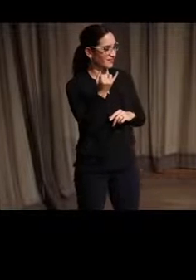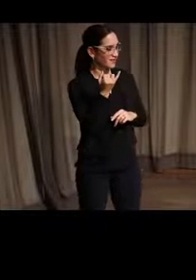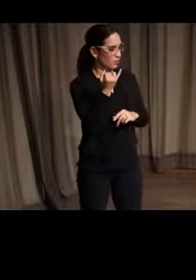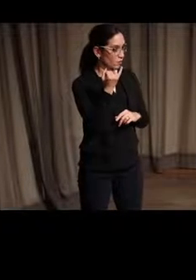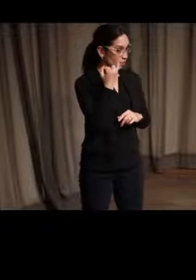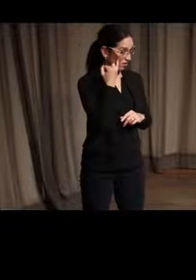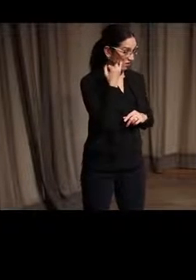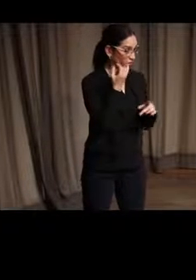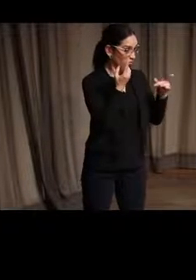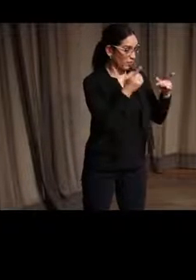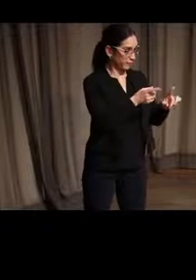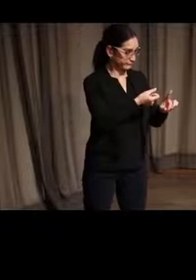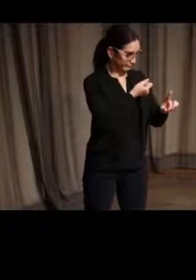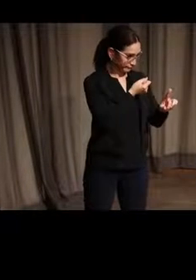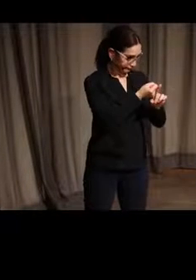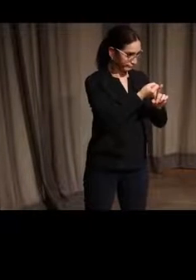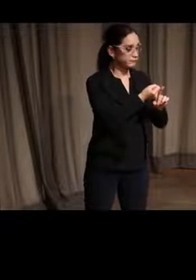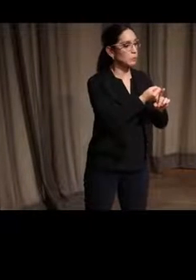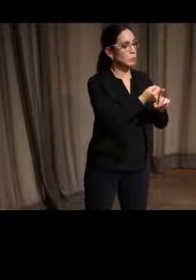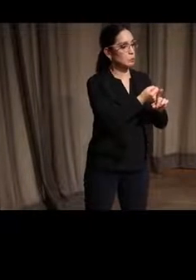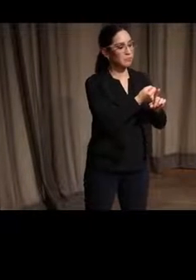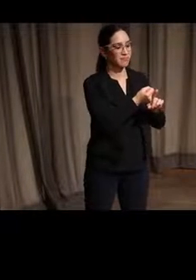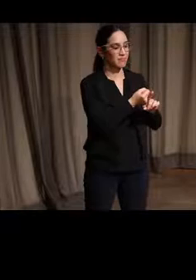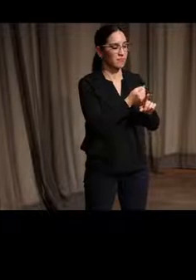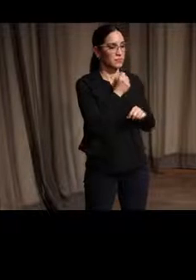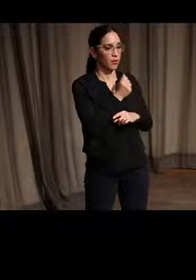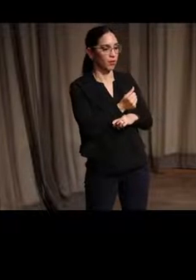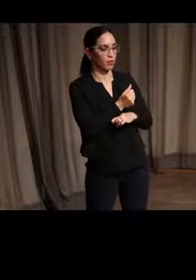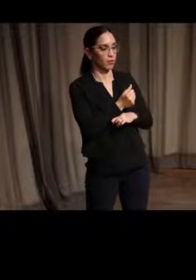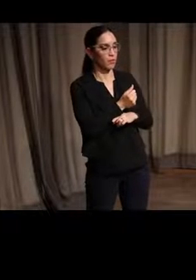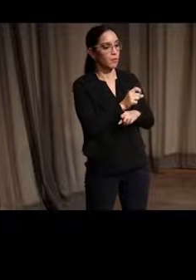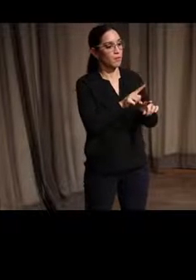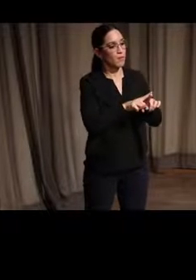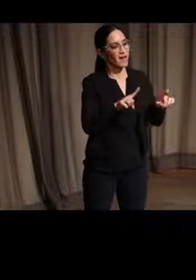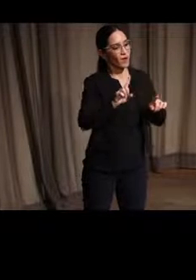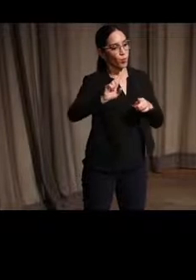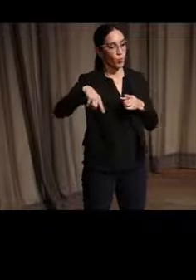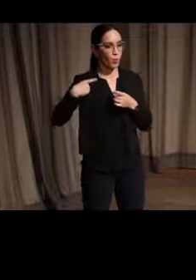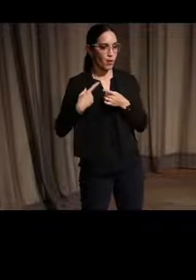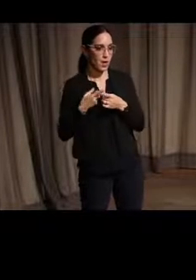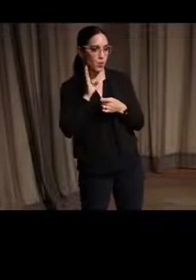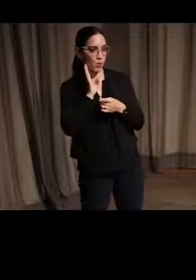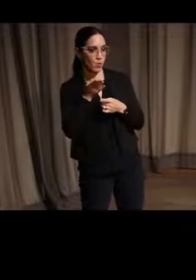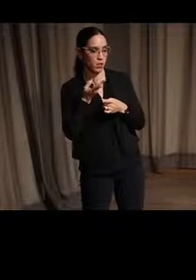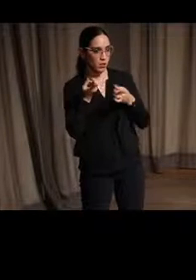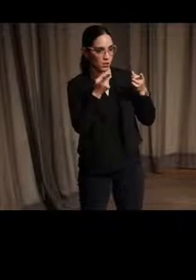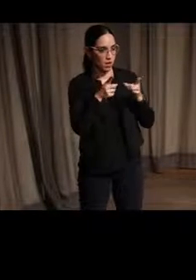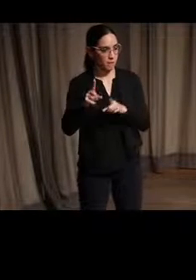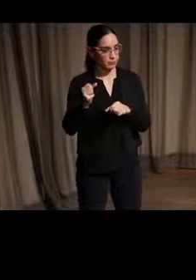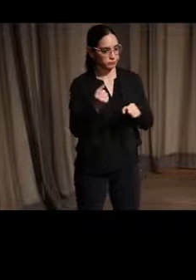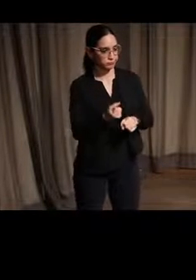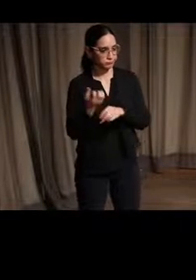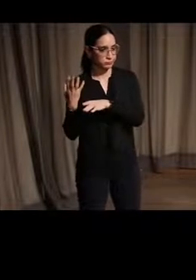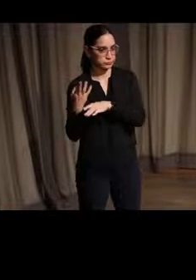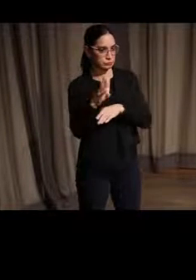when. Mm-hmm. And so my response to a lot of people who would say, oh my God, I'm so shocked, I can't believe this is